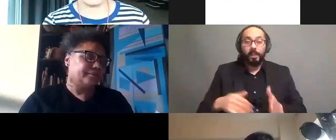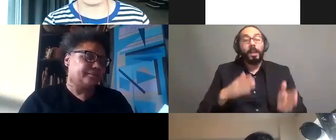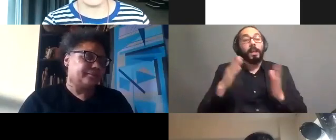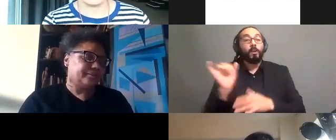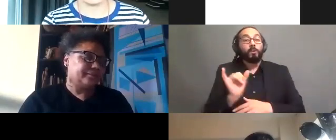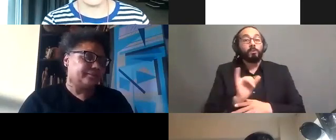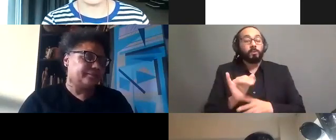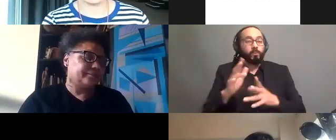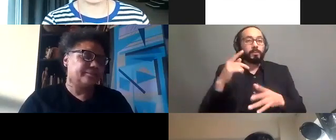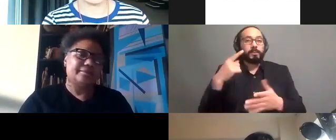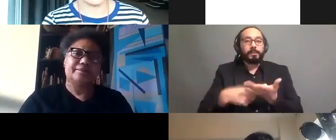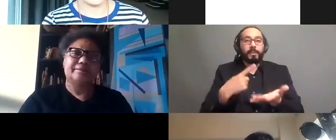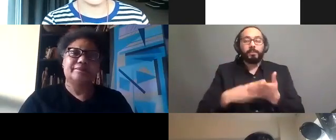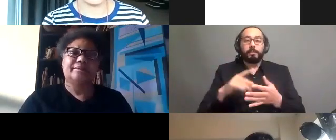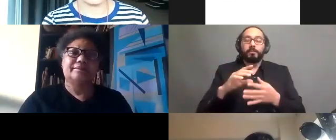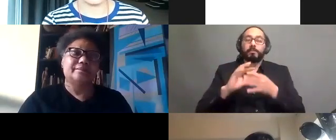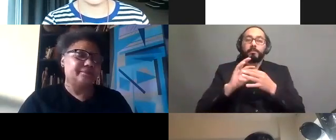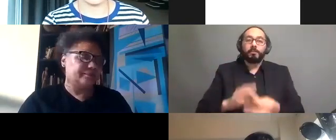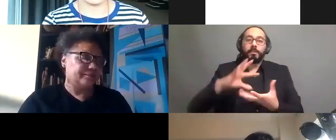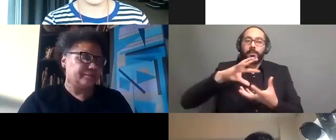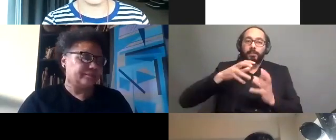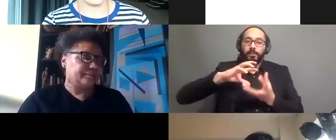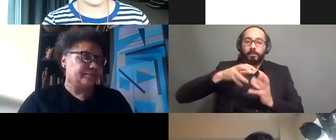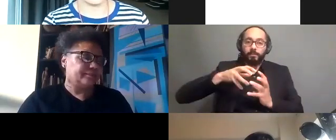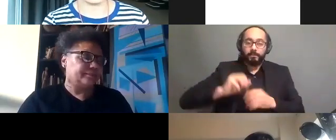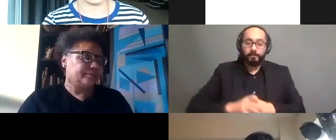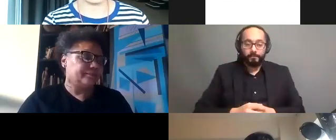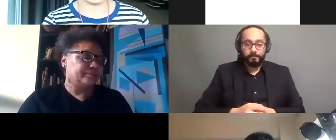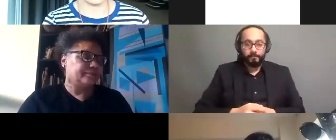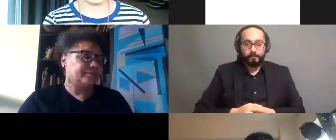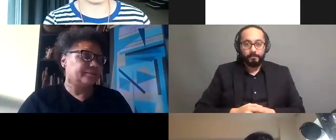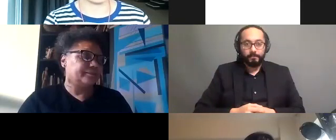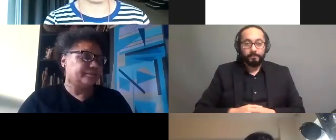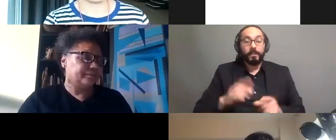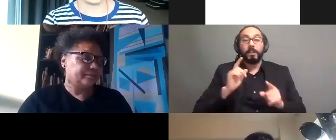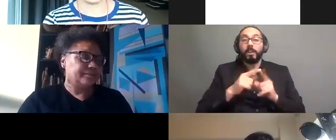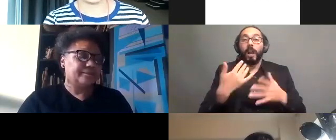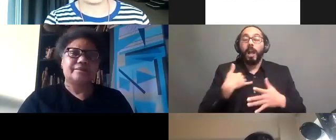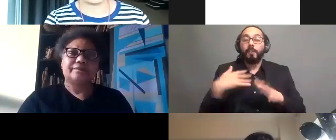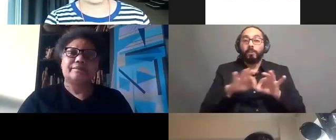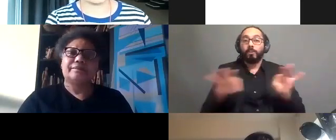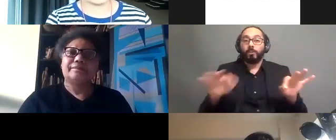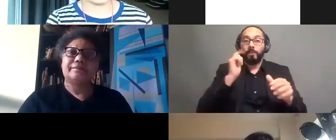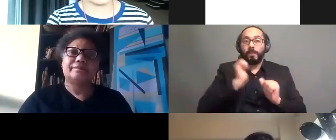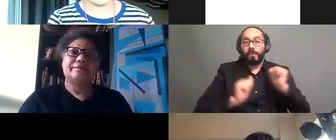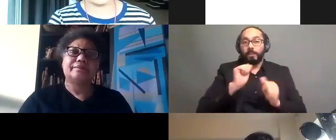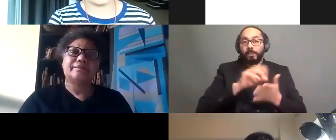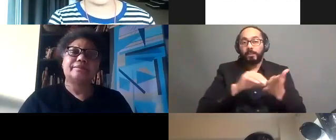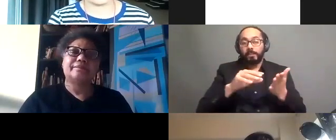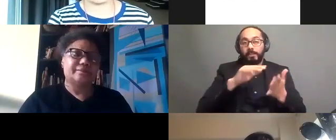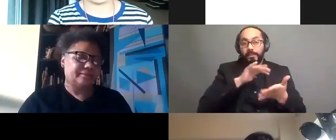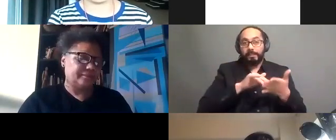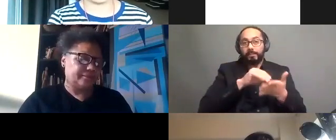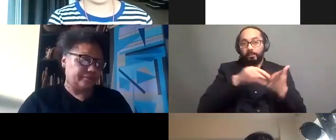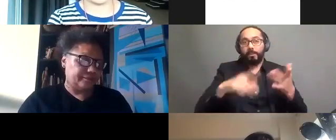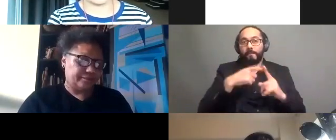intersectionality. Rochelle holds a BA in English and Theater Studies from the University of Guelph and continues to pursue additional